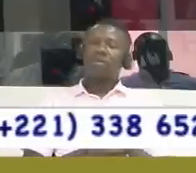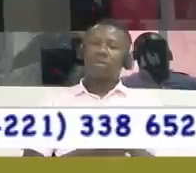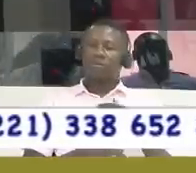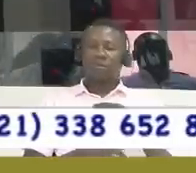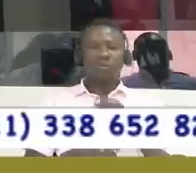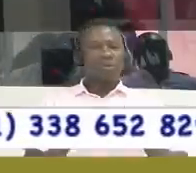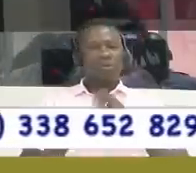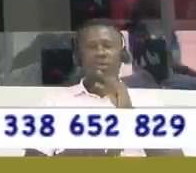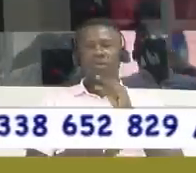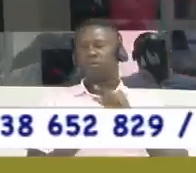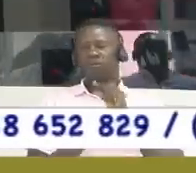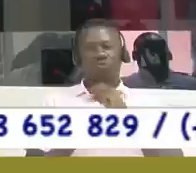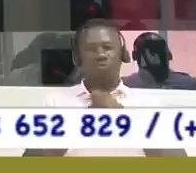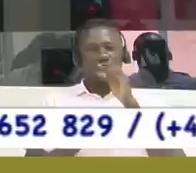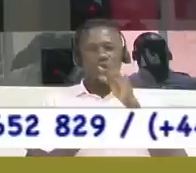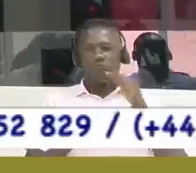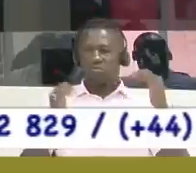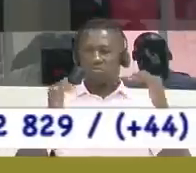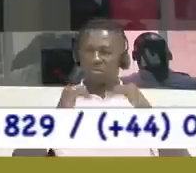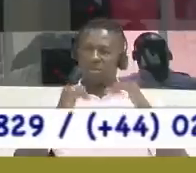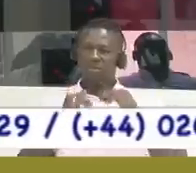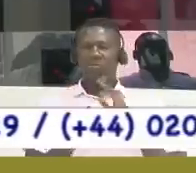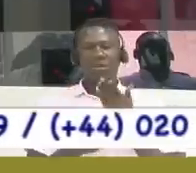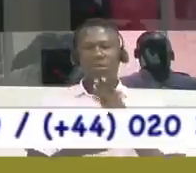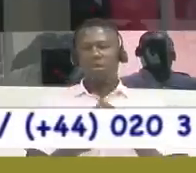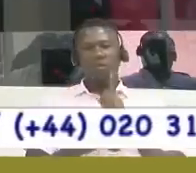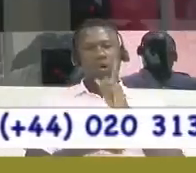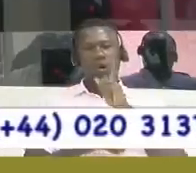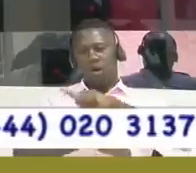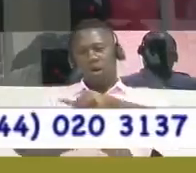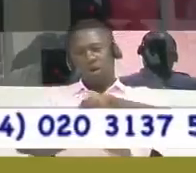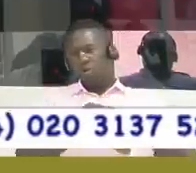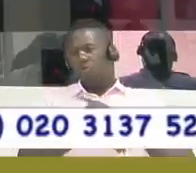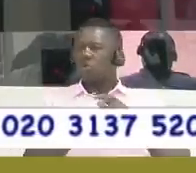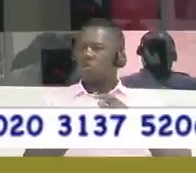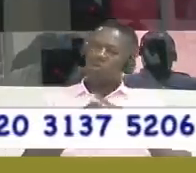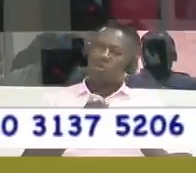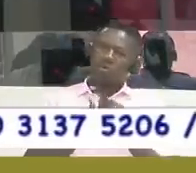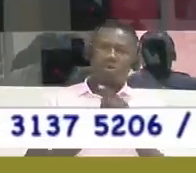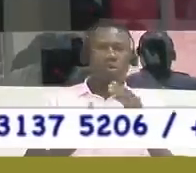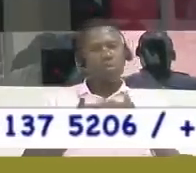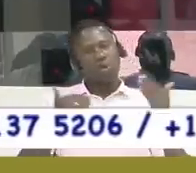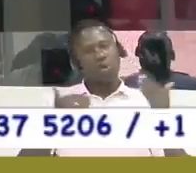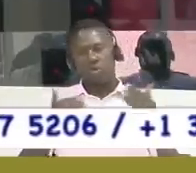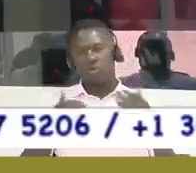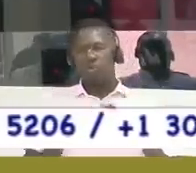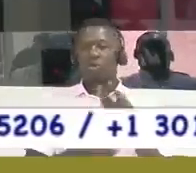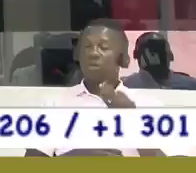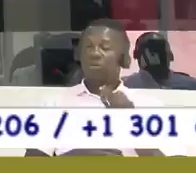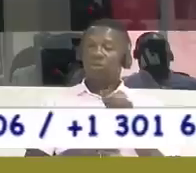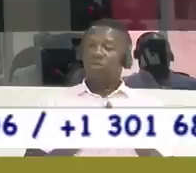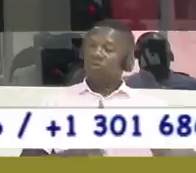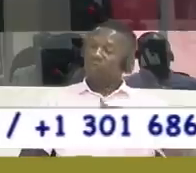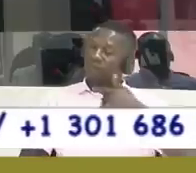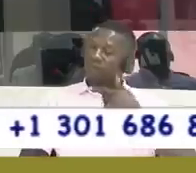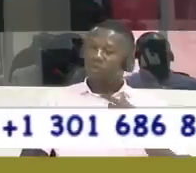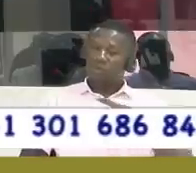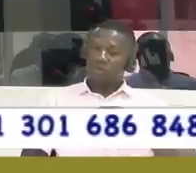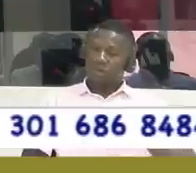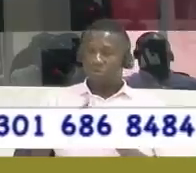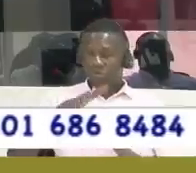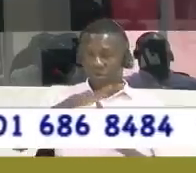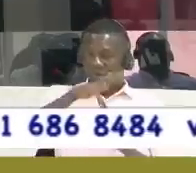session, maybe an hour or more. So if you feel that you have to take a break, do let me